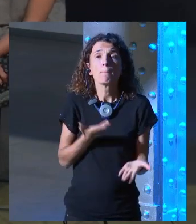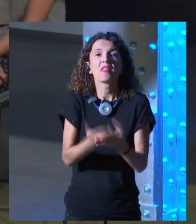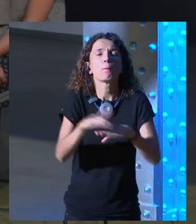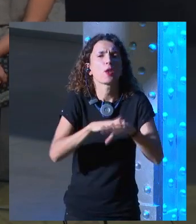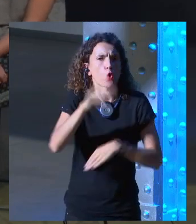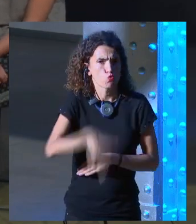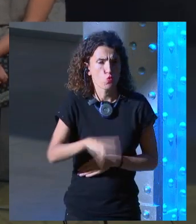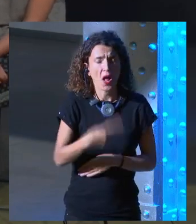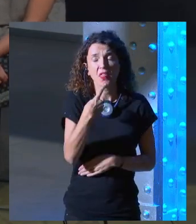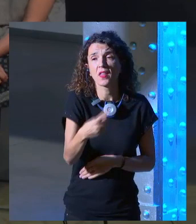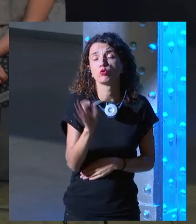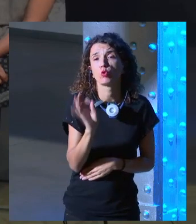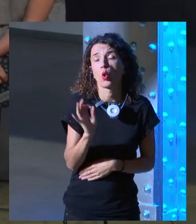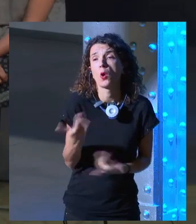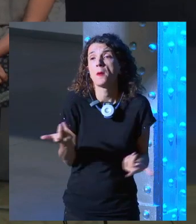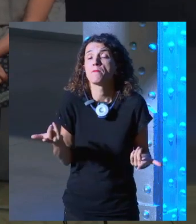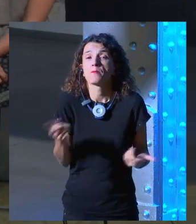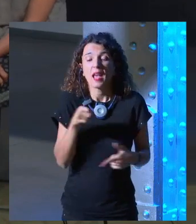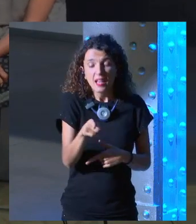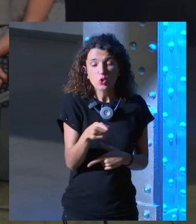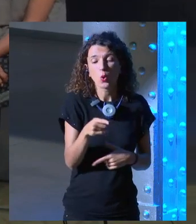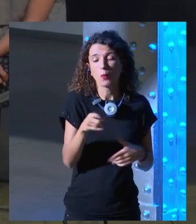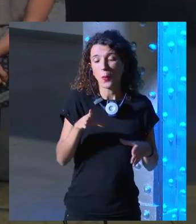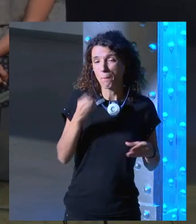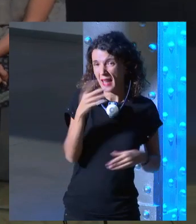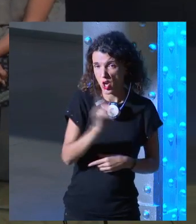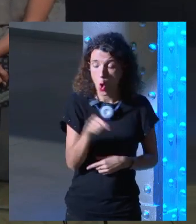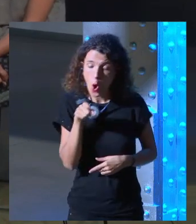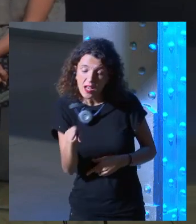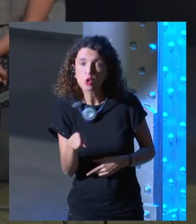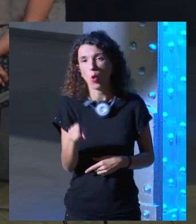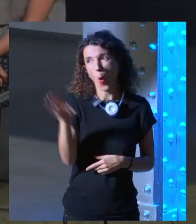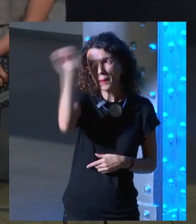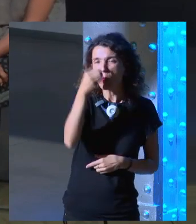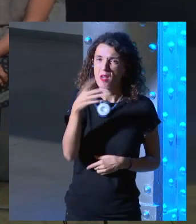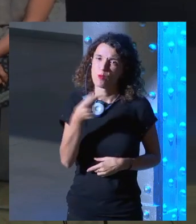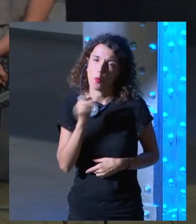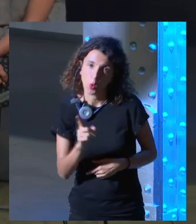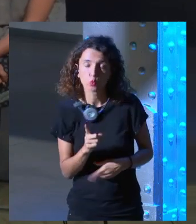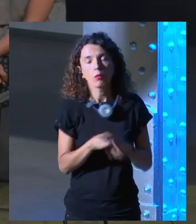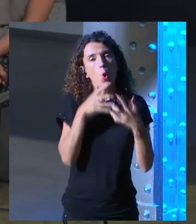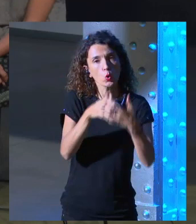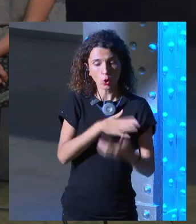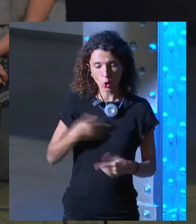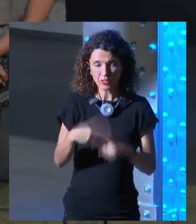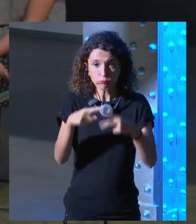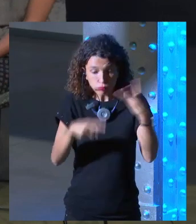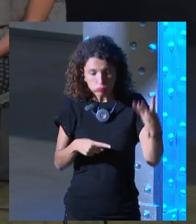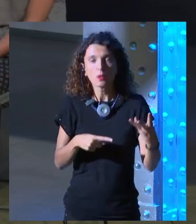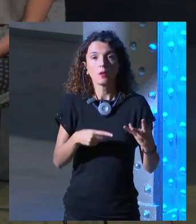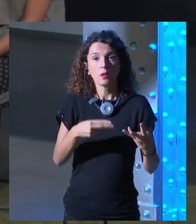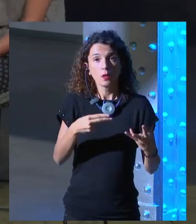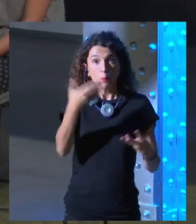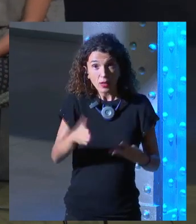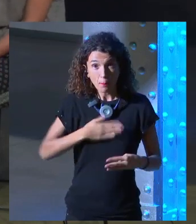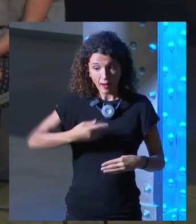be saying, not acceptable, or not in my name, and fighting for those things that matter. The